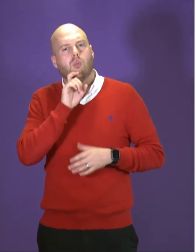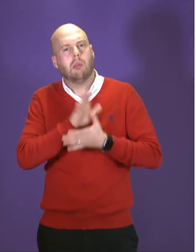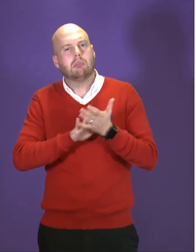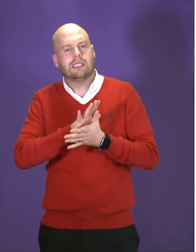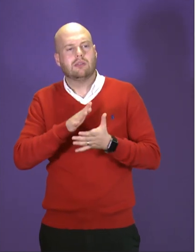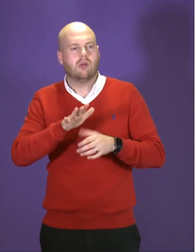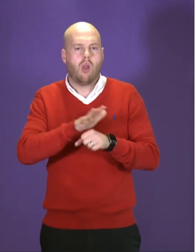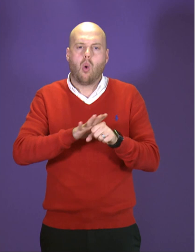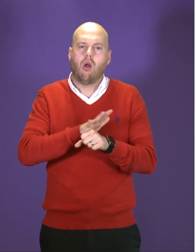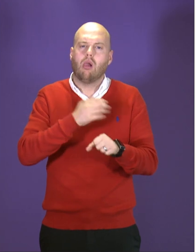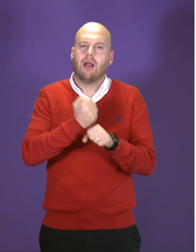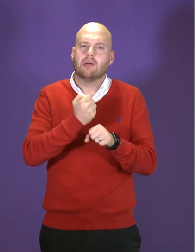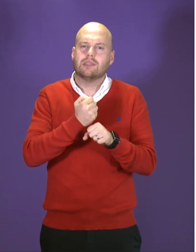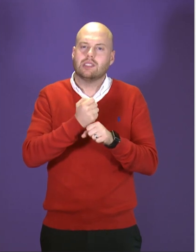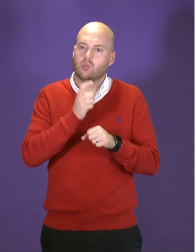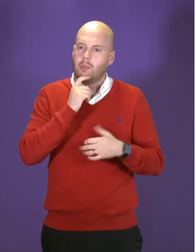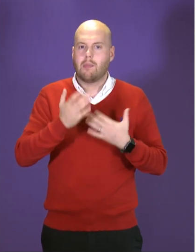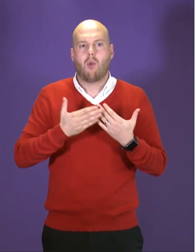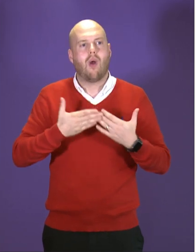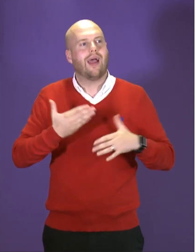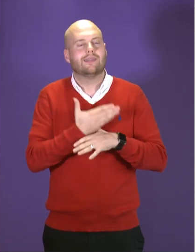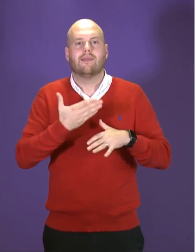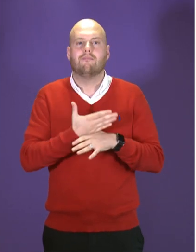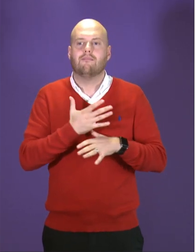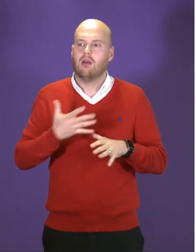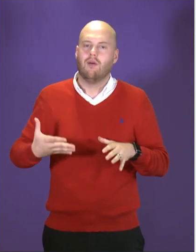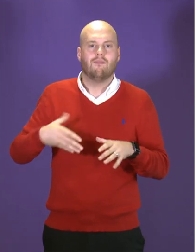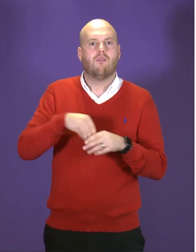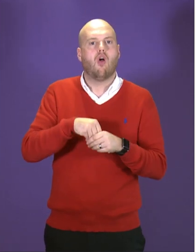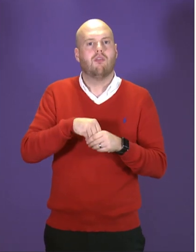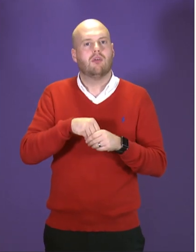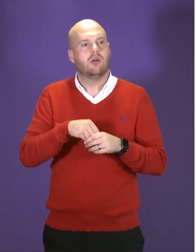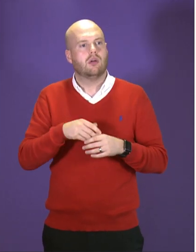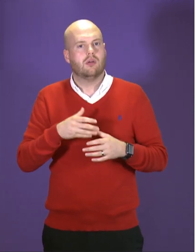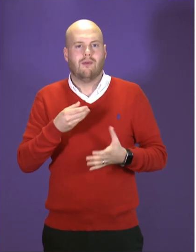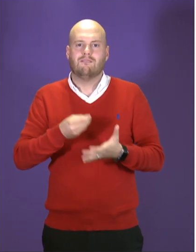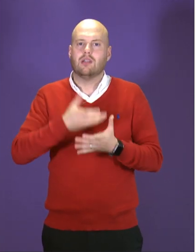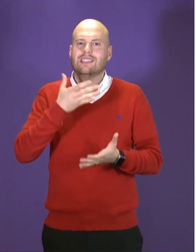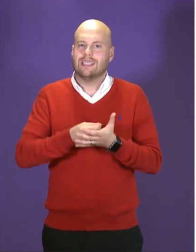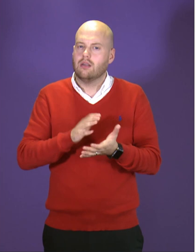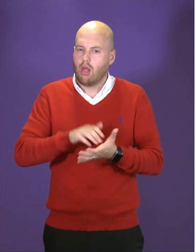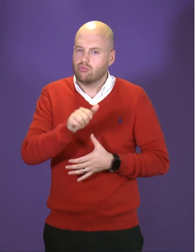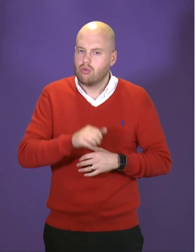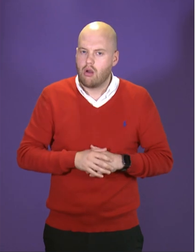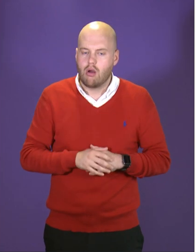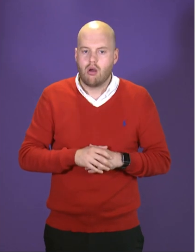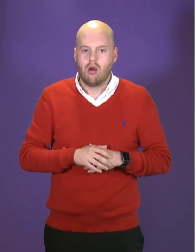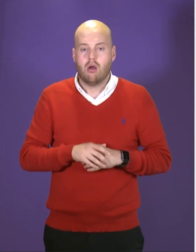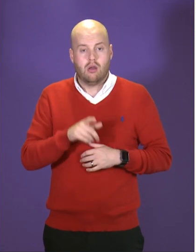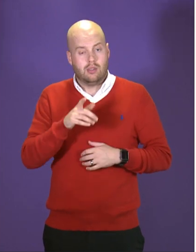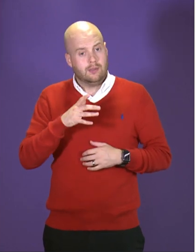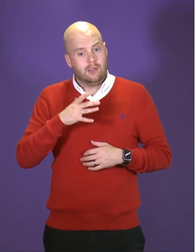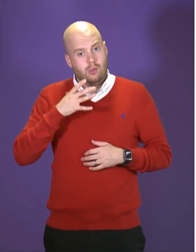in funding culture, because there is a requirement at least 30% to